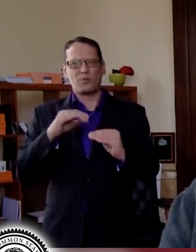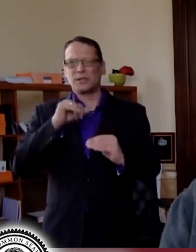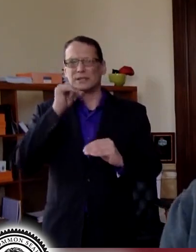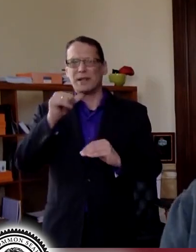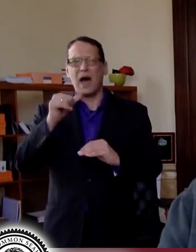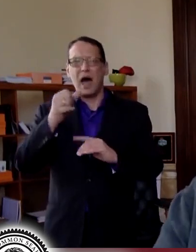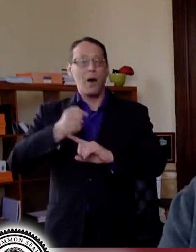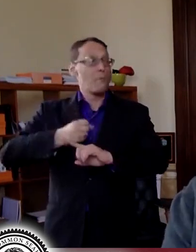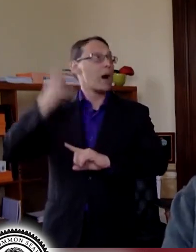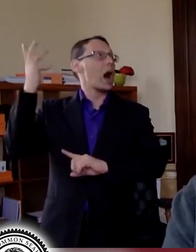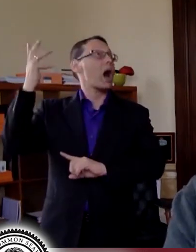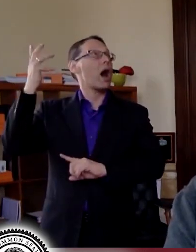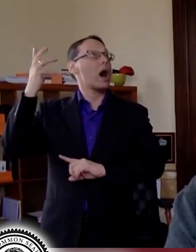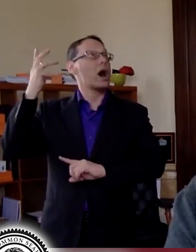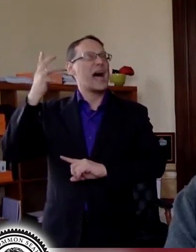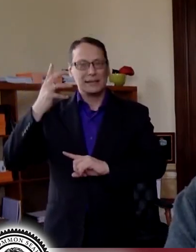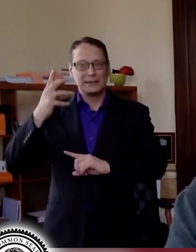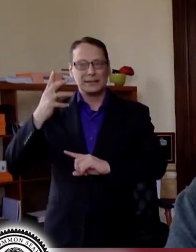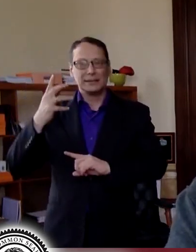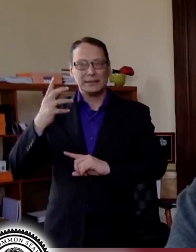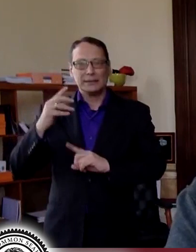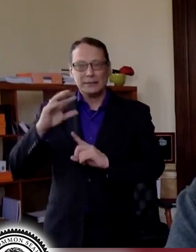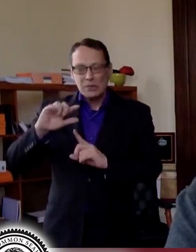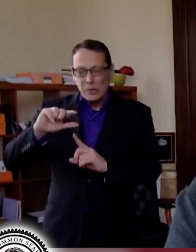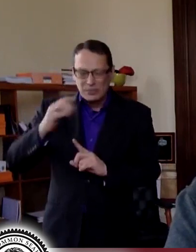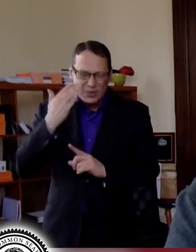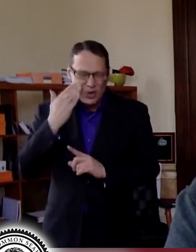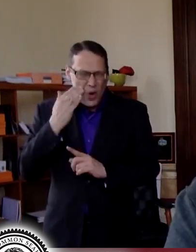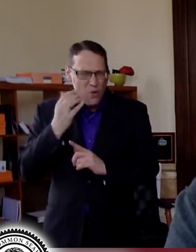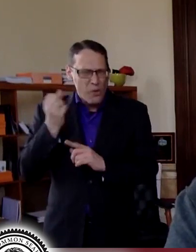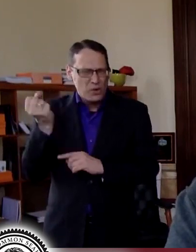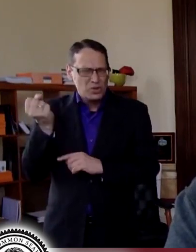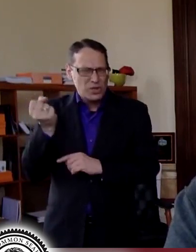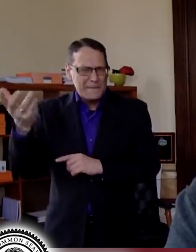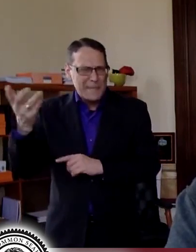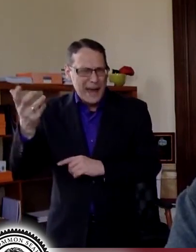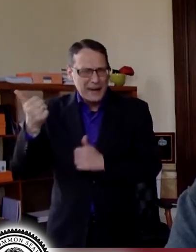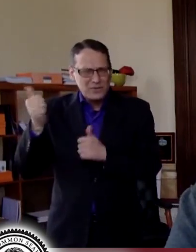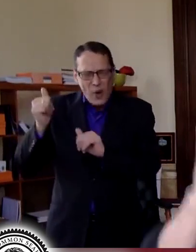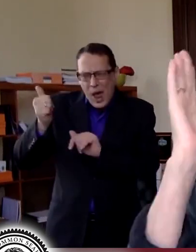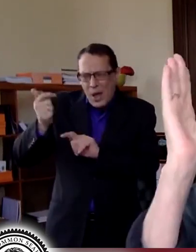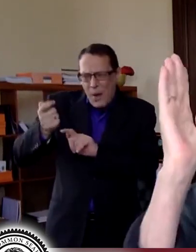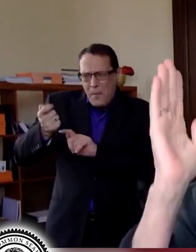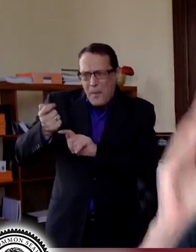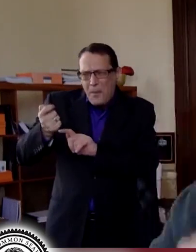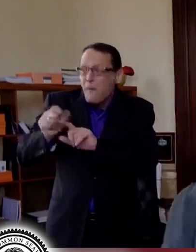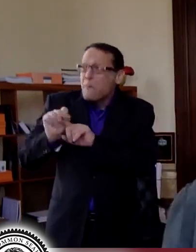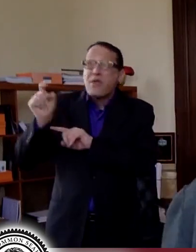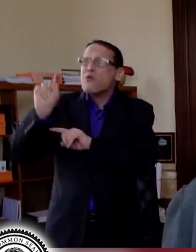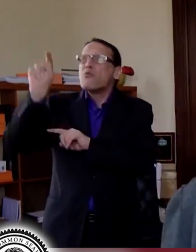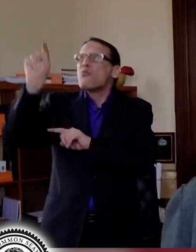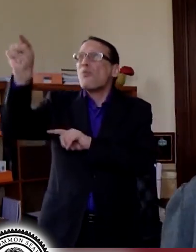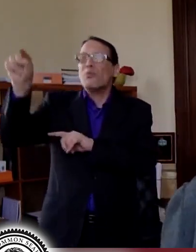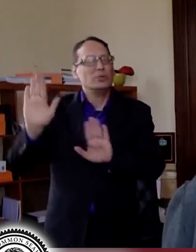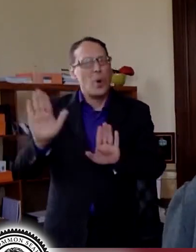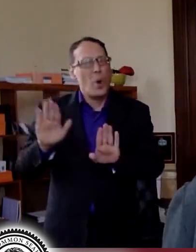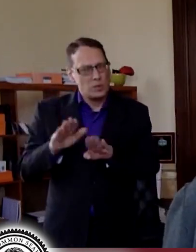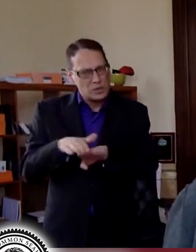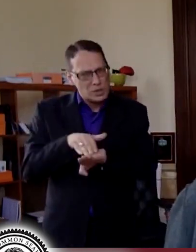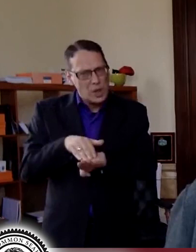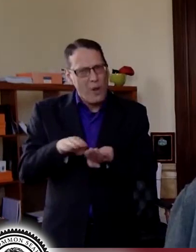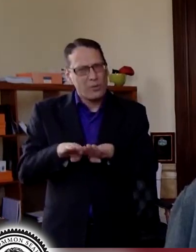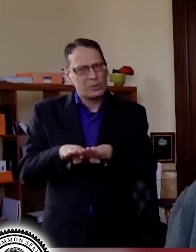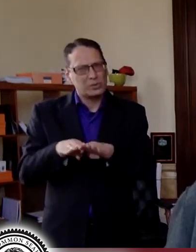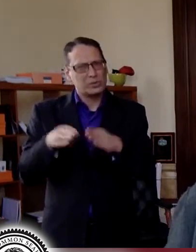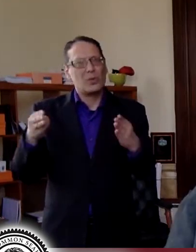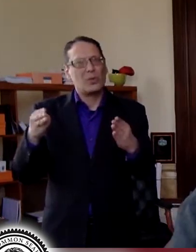cork, where you're trying to ease it out, maybe just get the cork out real easy. And sometimes it shoots the kitchen light fixture out. We